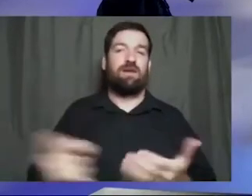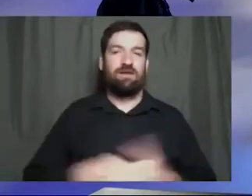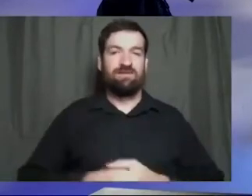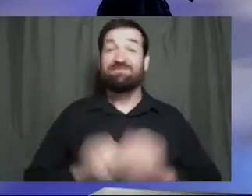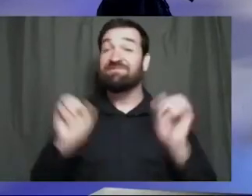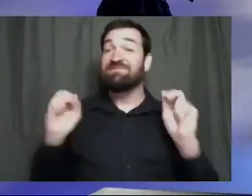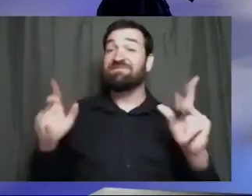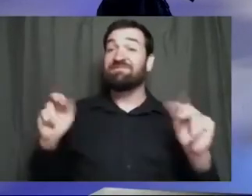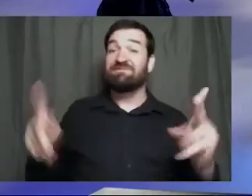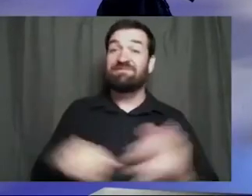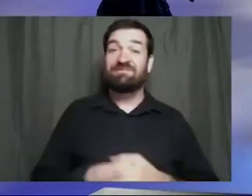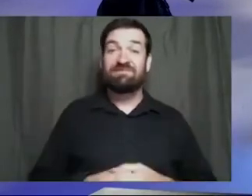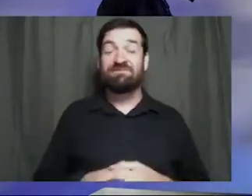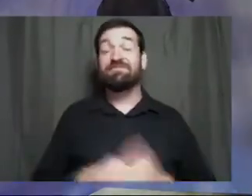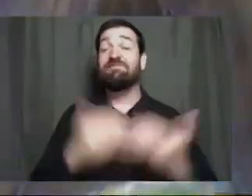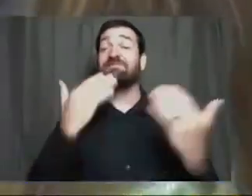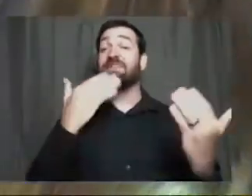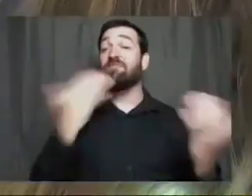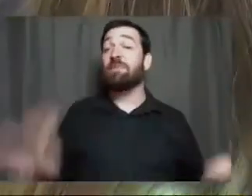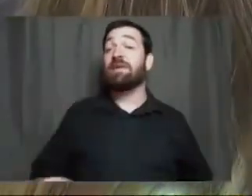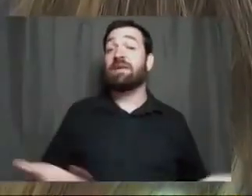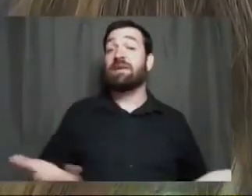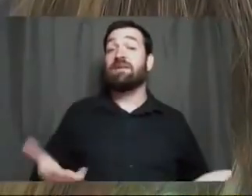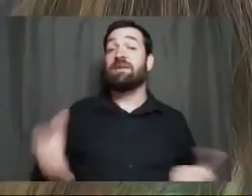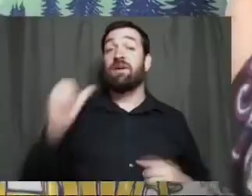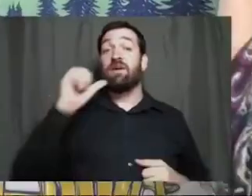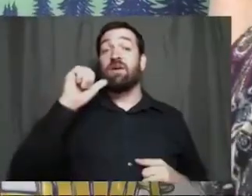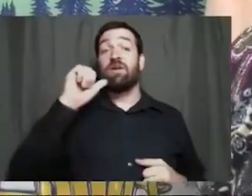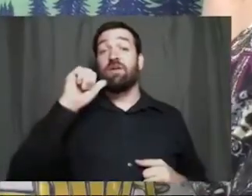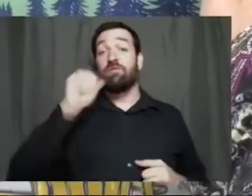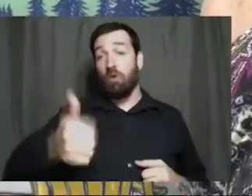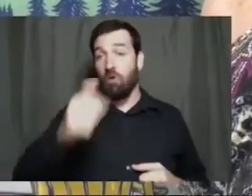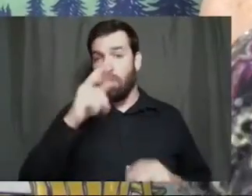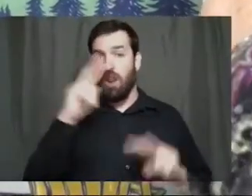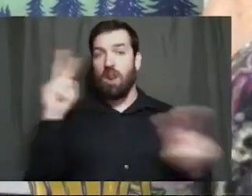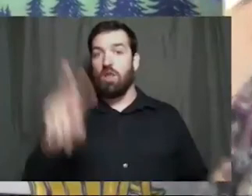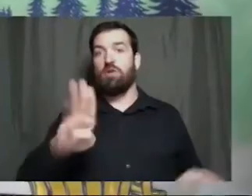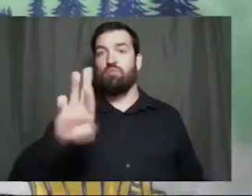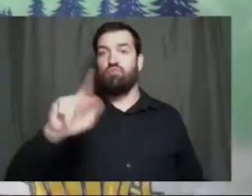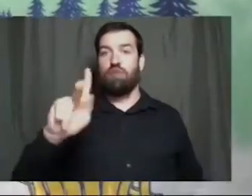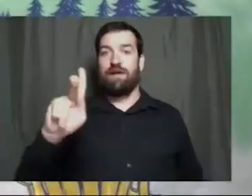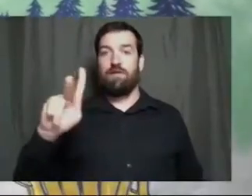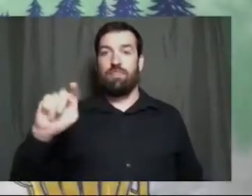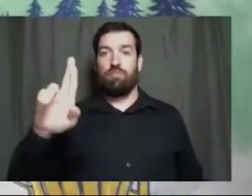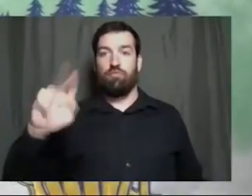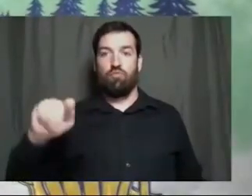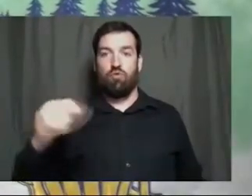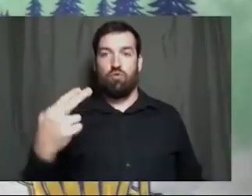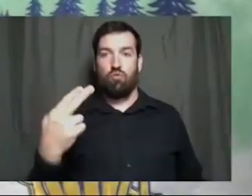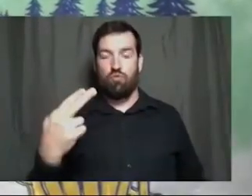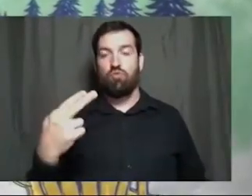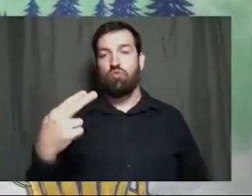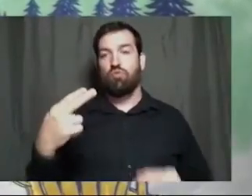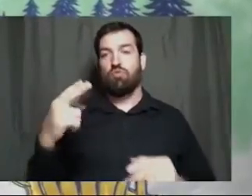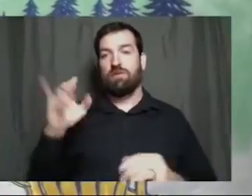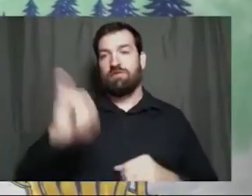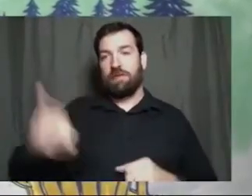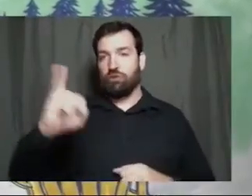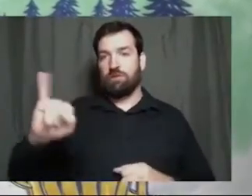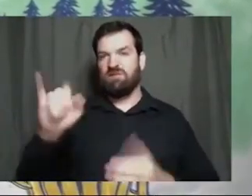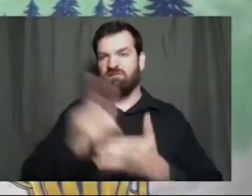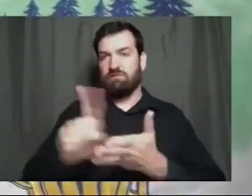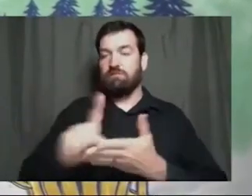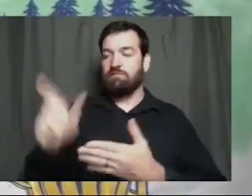So thank you for being with us today. Tomorrow, we will look at breakthrough infections. A lot of you sent in questions about that each and every week. We're going to hear from a local doctor who is